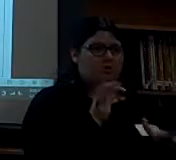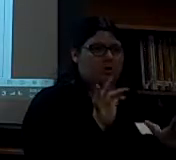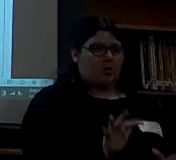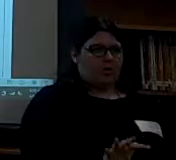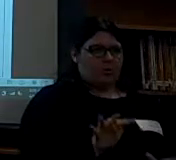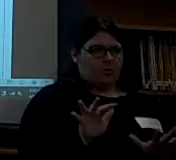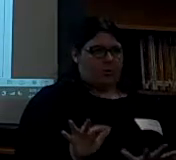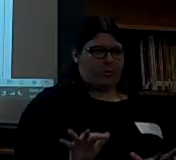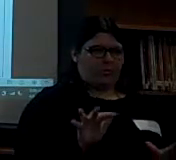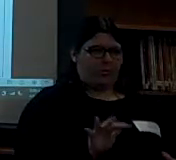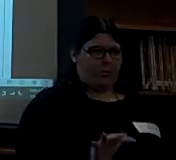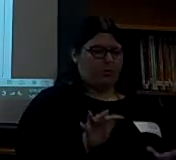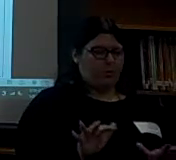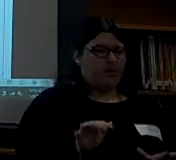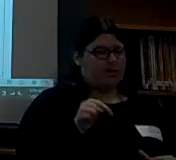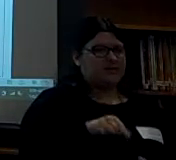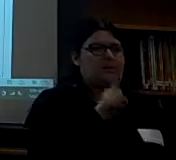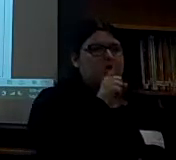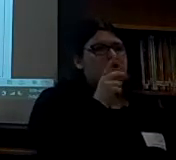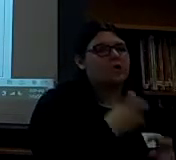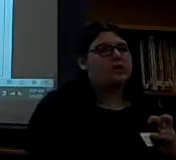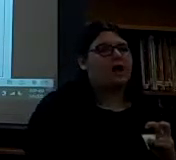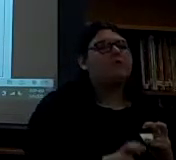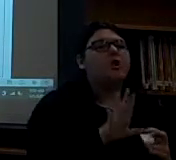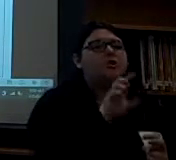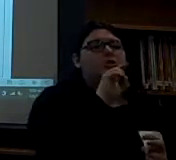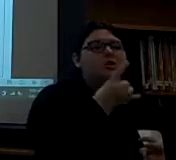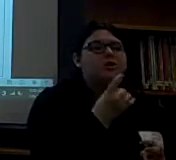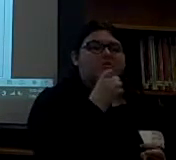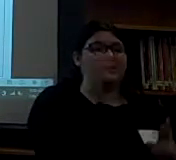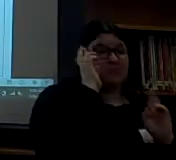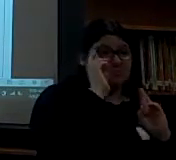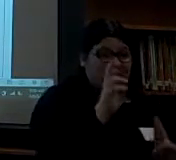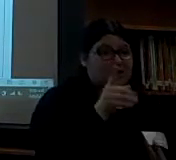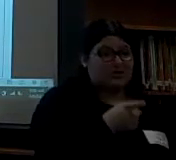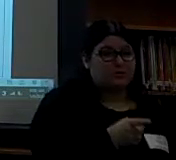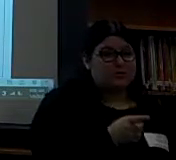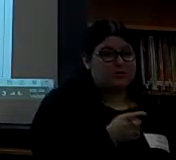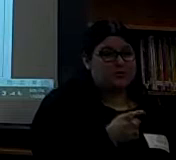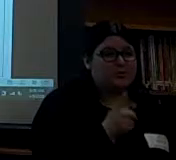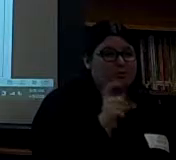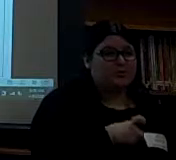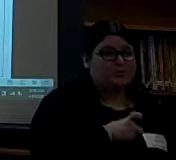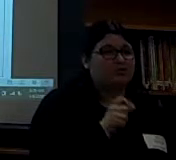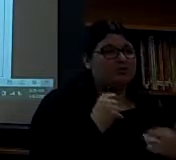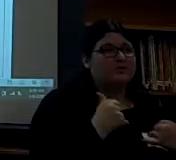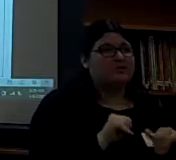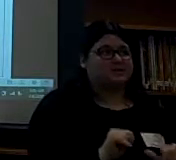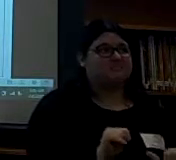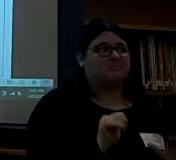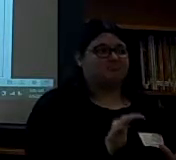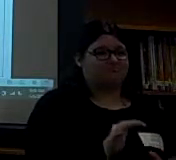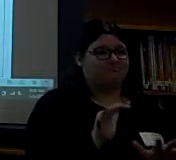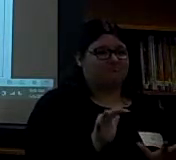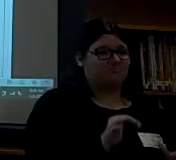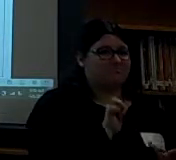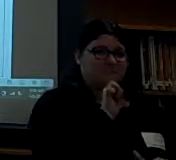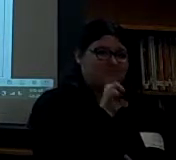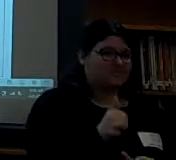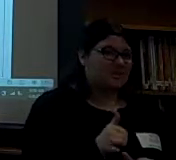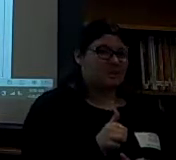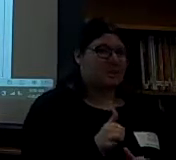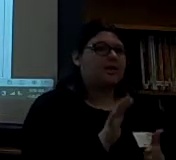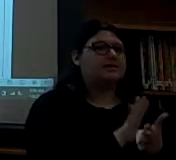calm. That's why I think this is really hard. If your child is disrespectful to you, you have to stay calm. And this is not to